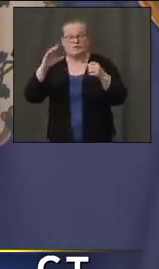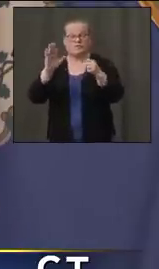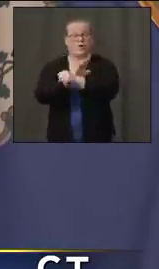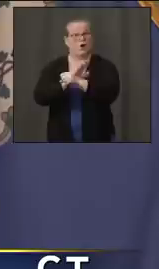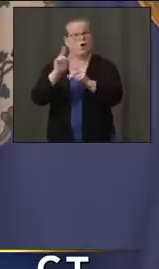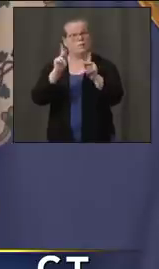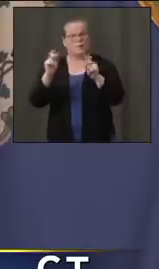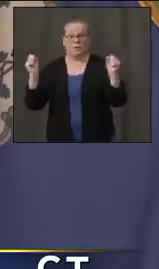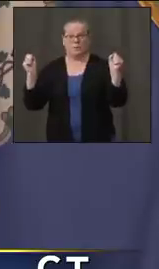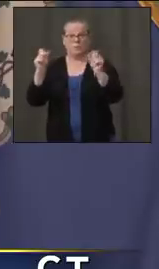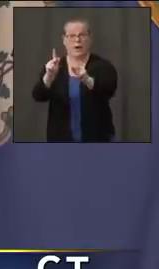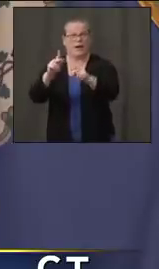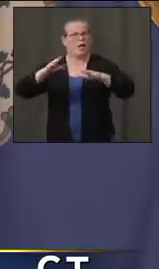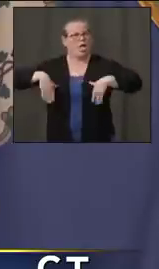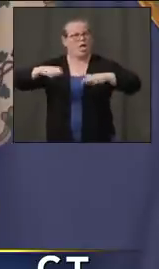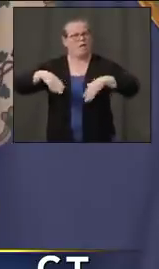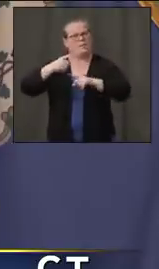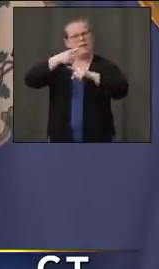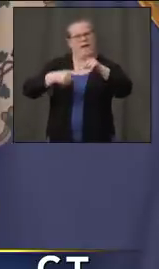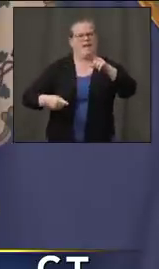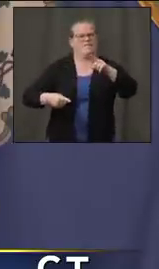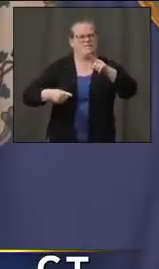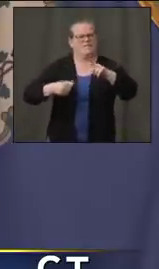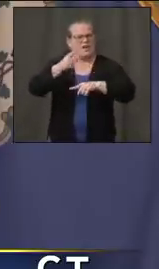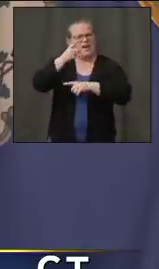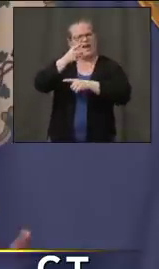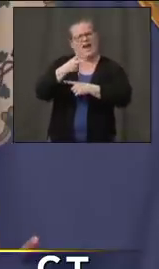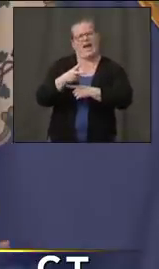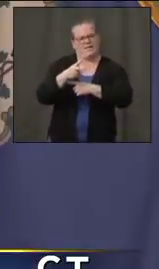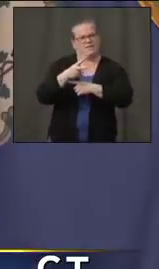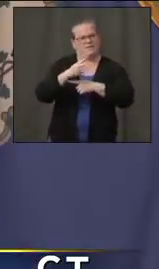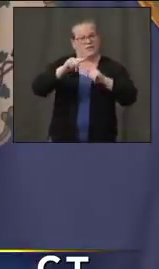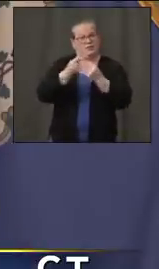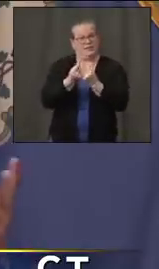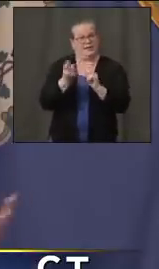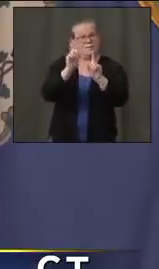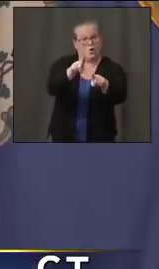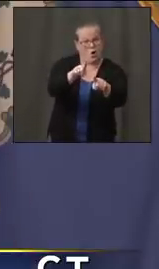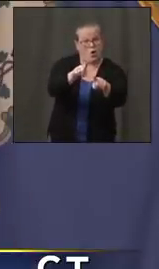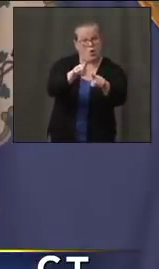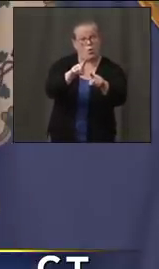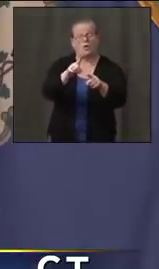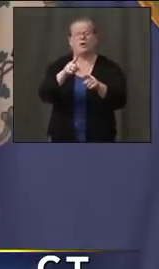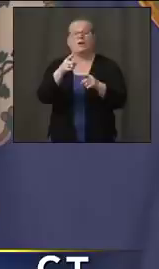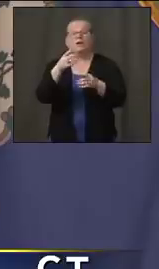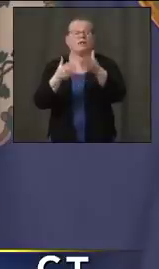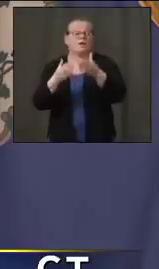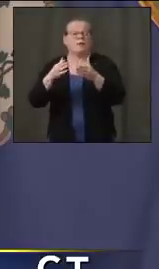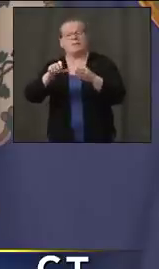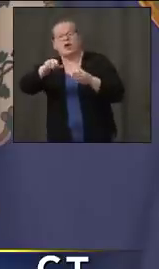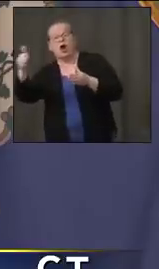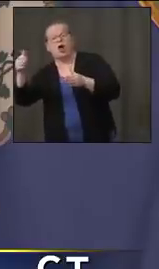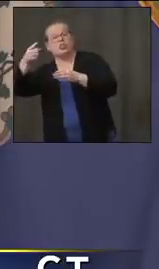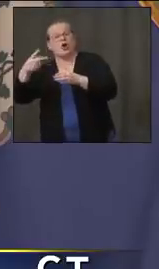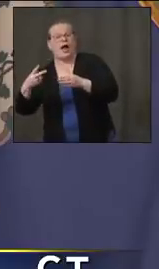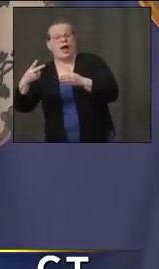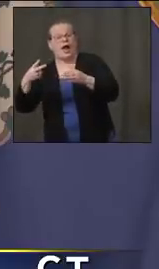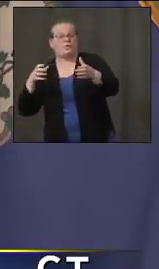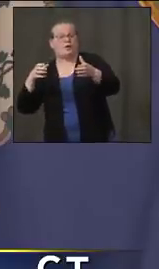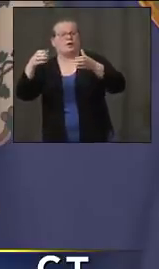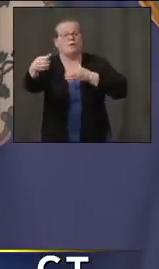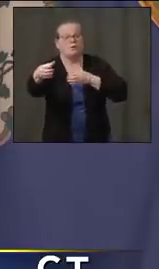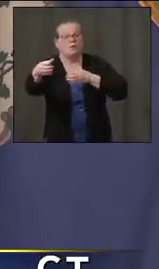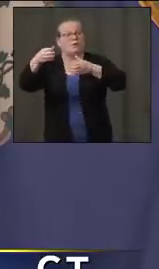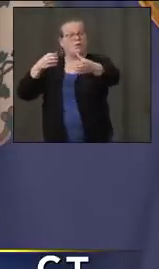probably recommending that only half your team go in, and then another half go in at different times, so in case there is an infection, you're limited in terms of